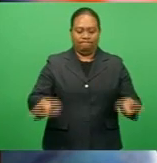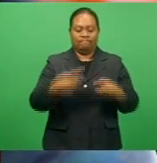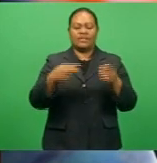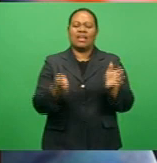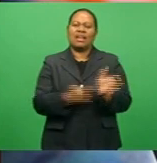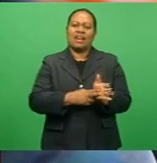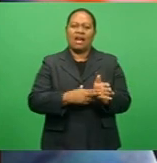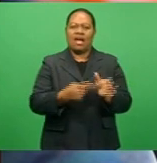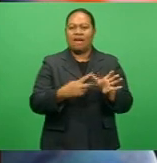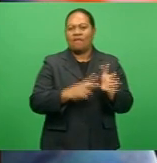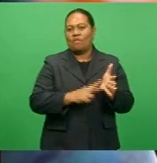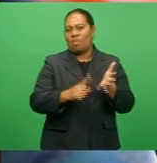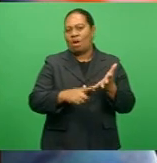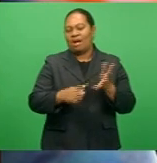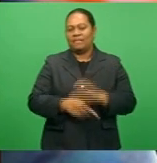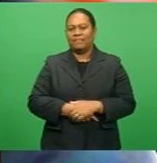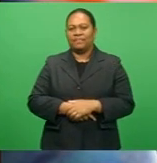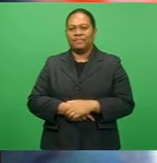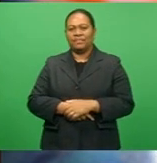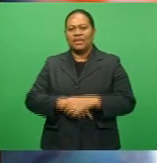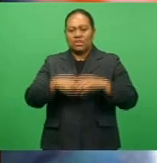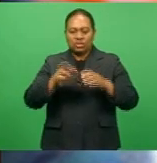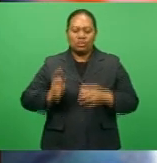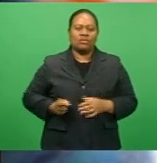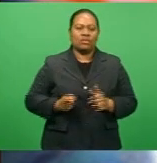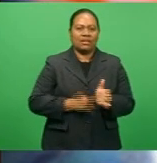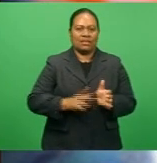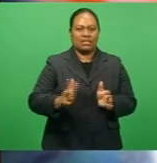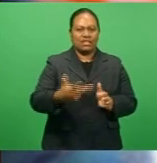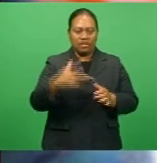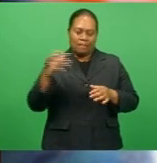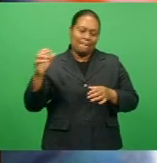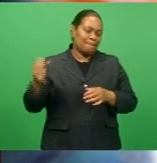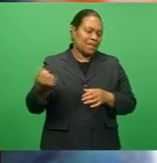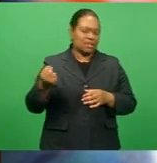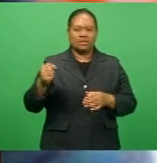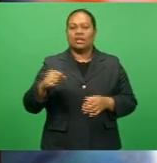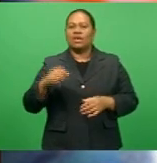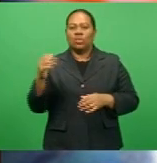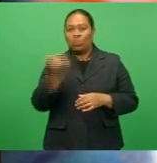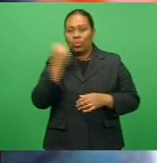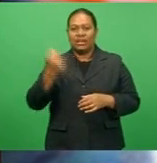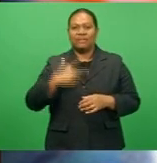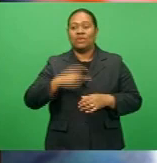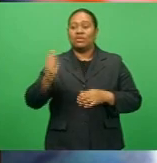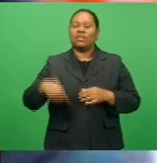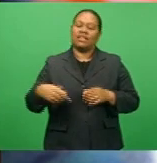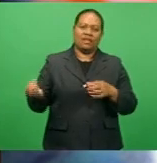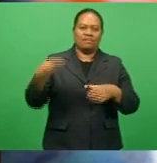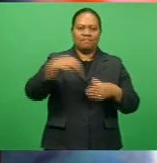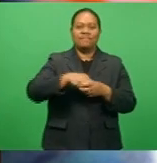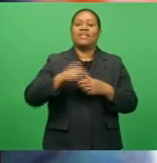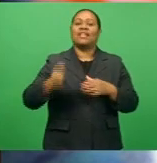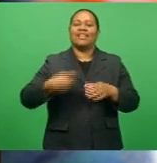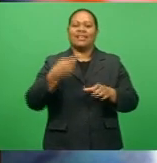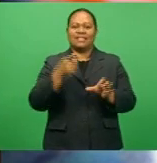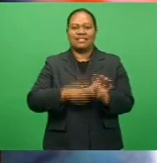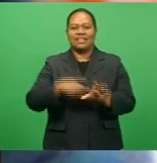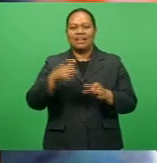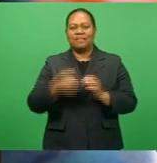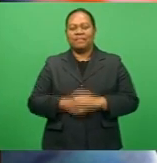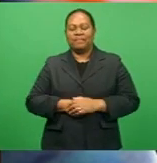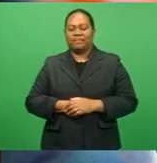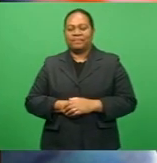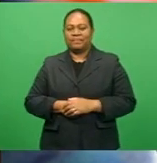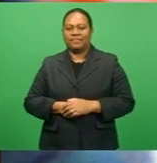of the competition. The Giant Killers must win the game to have a place in the 2021 league, while a loss will see them off to the senior